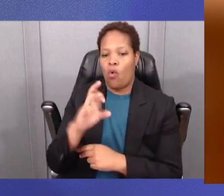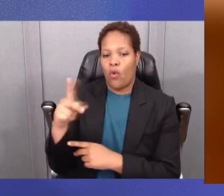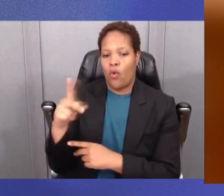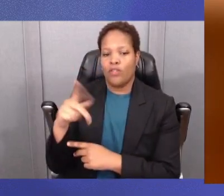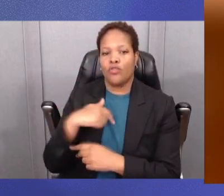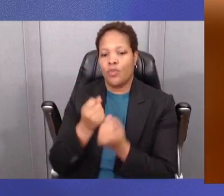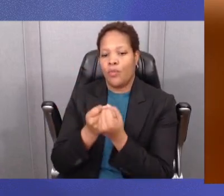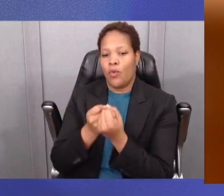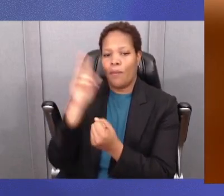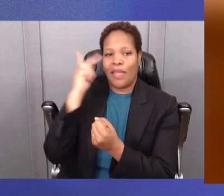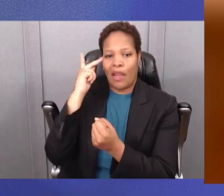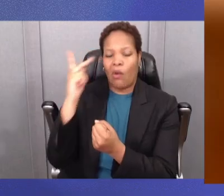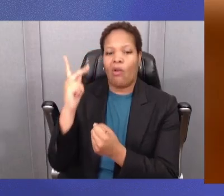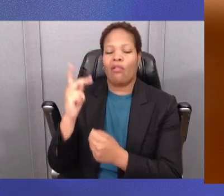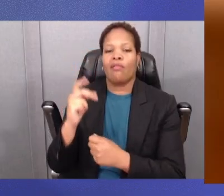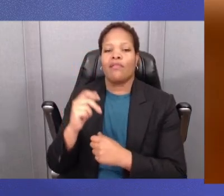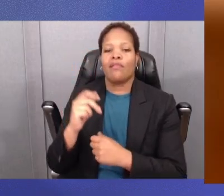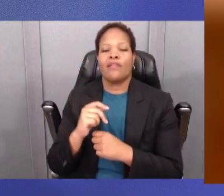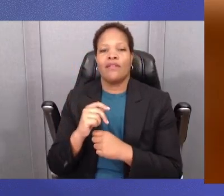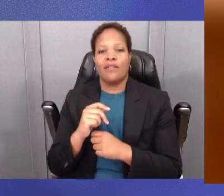under the Citizens United